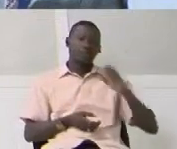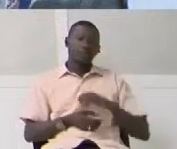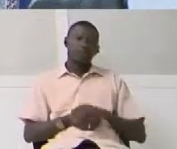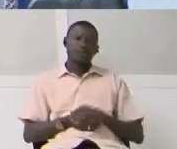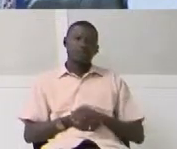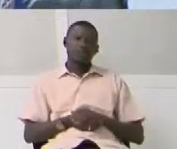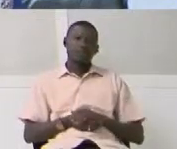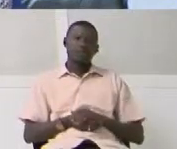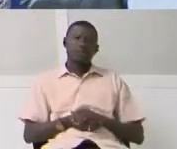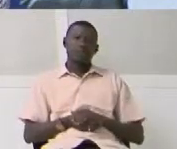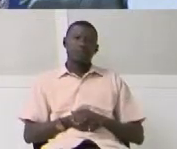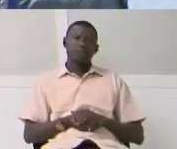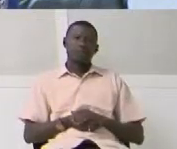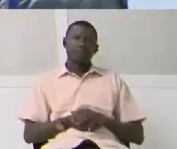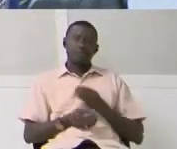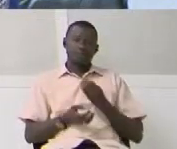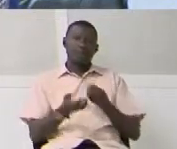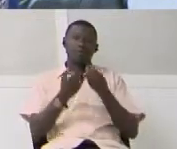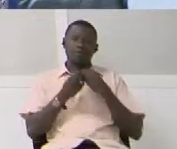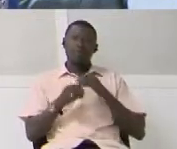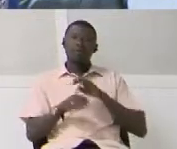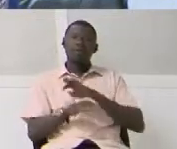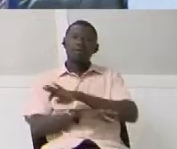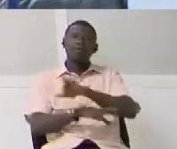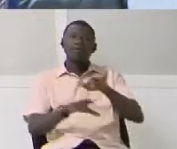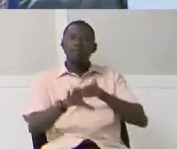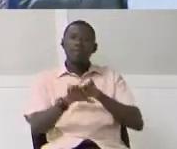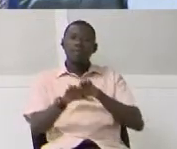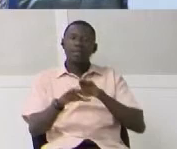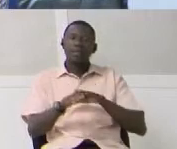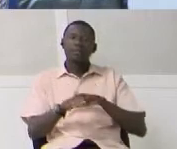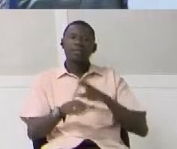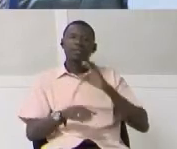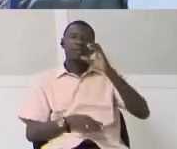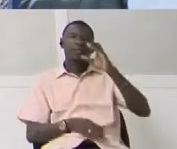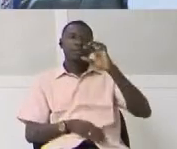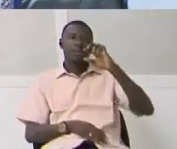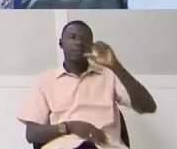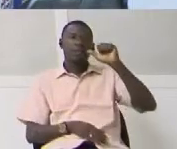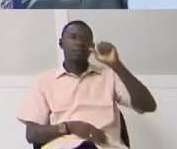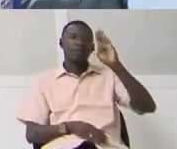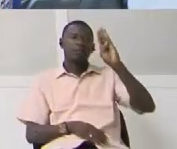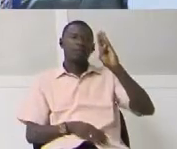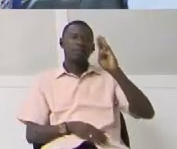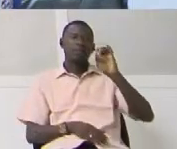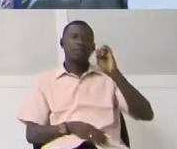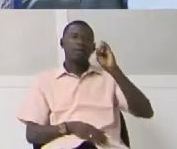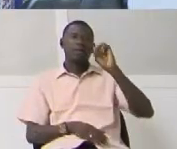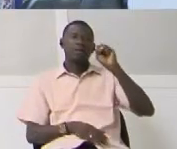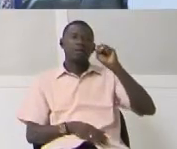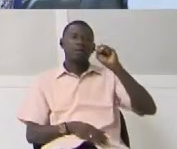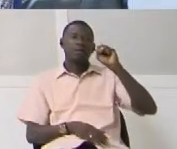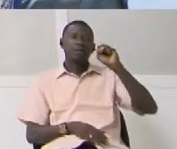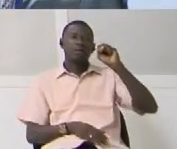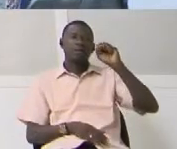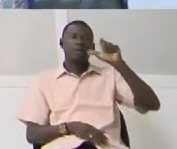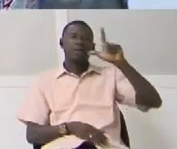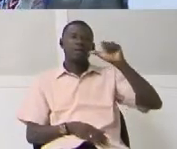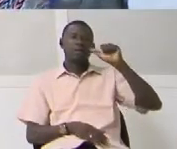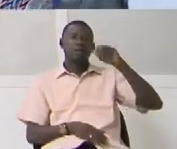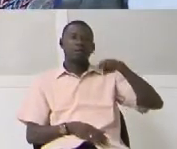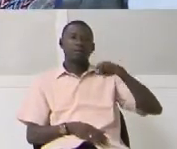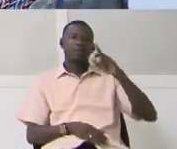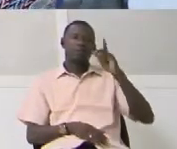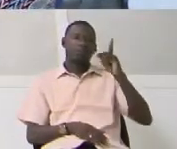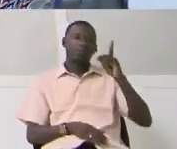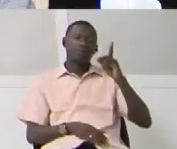at Crab Island School. They gave me a space at the Crab Island School. For full manufacture slabs in